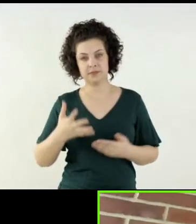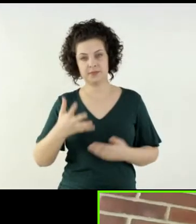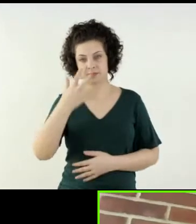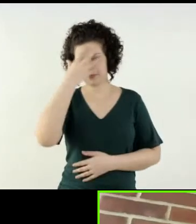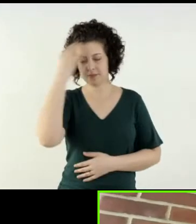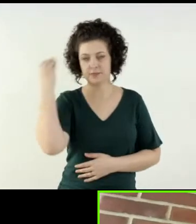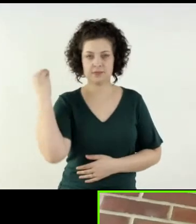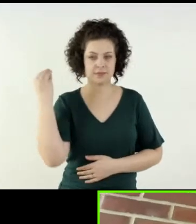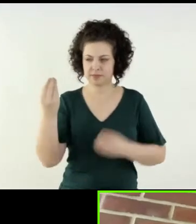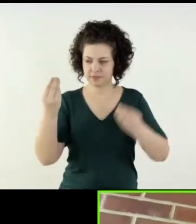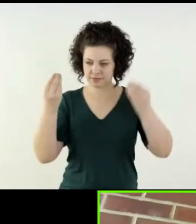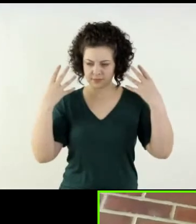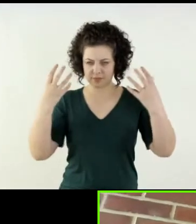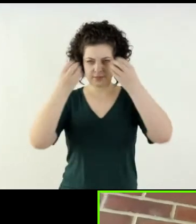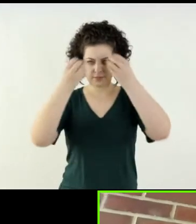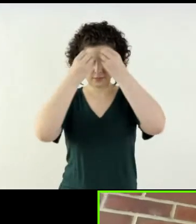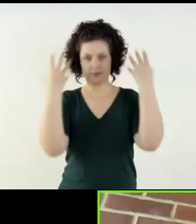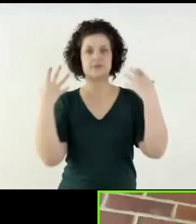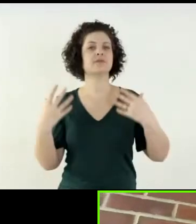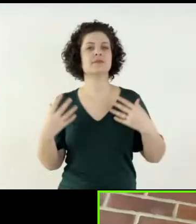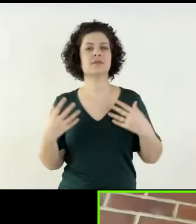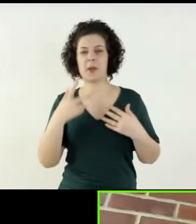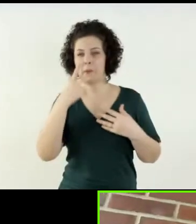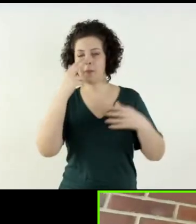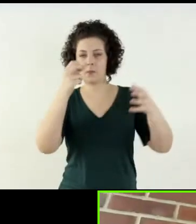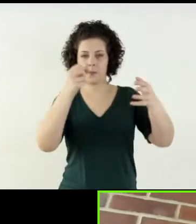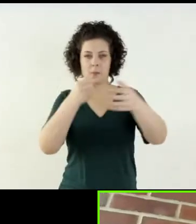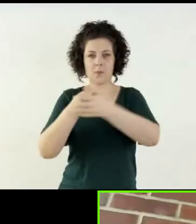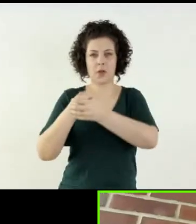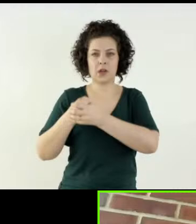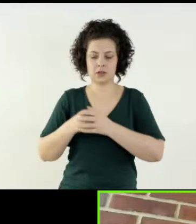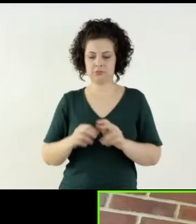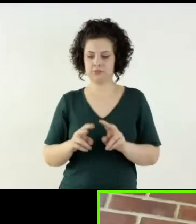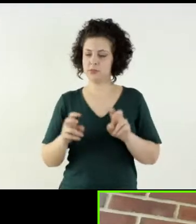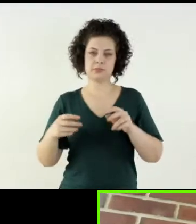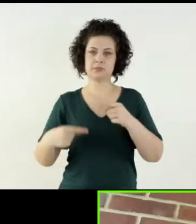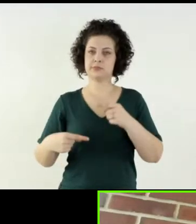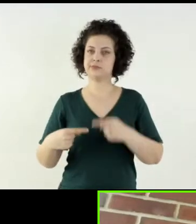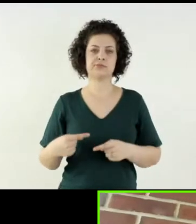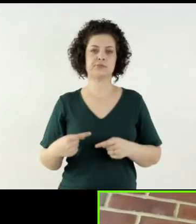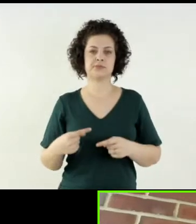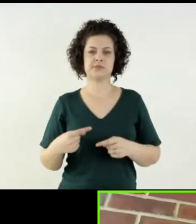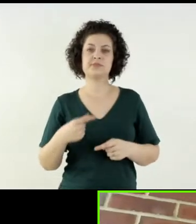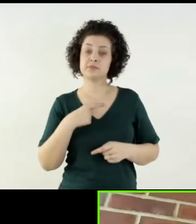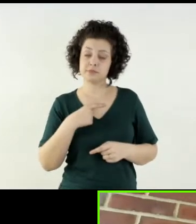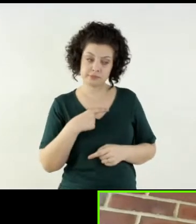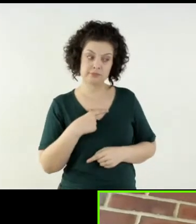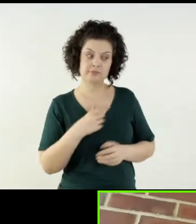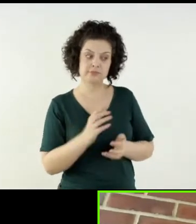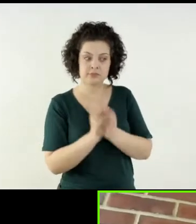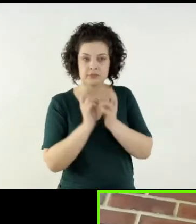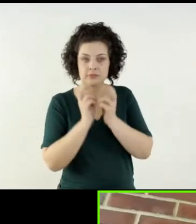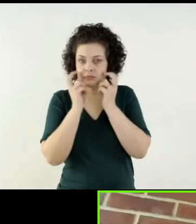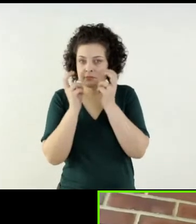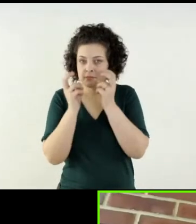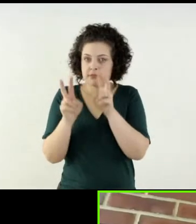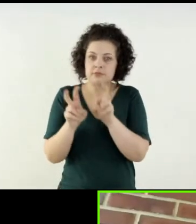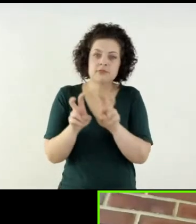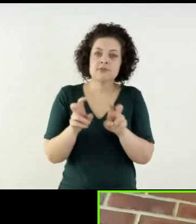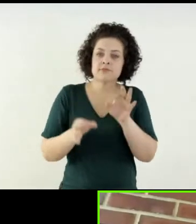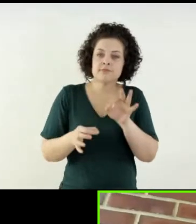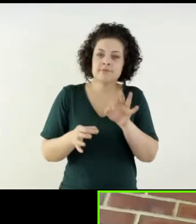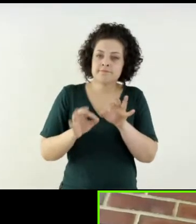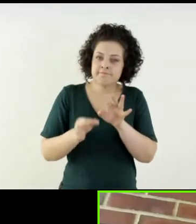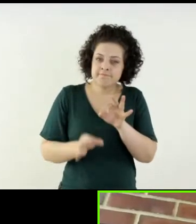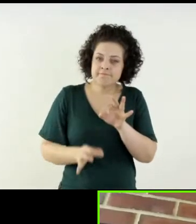privacy, but shame. They were told to bind their breasts, right? And that breastfeeding wasn't healthy, all of these things.